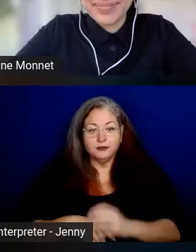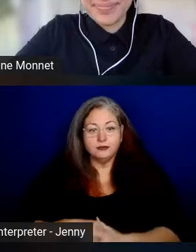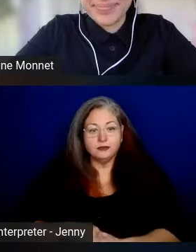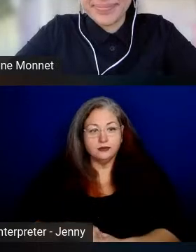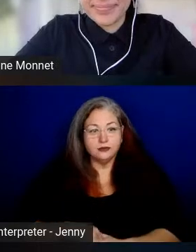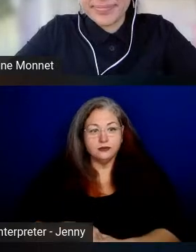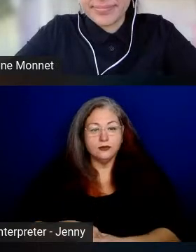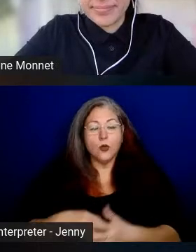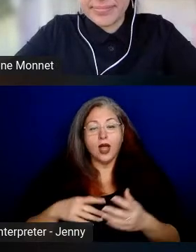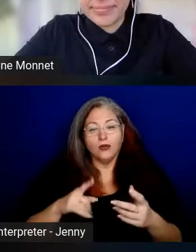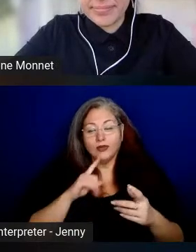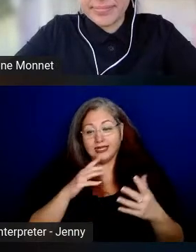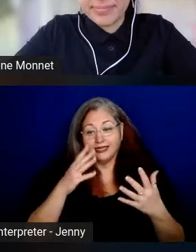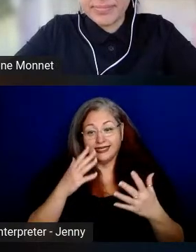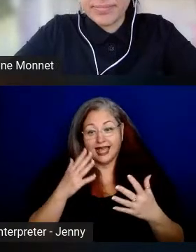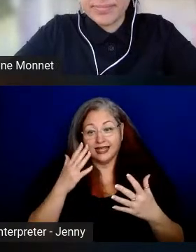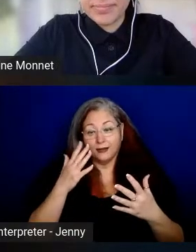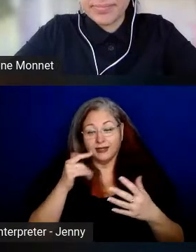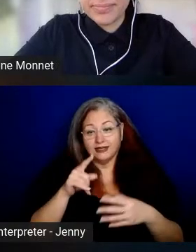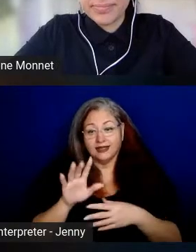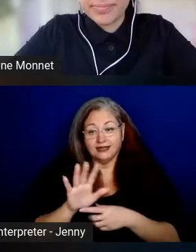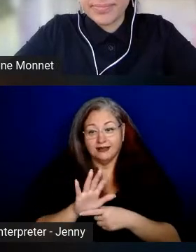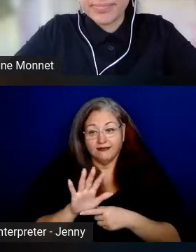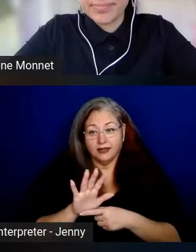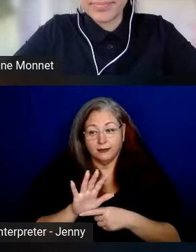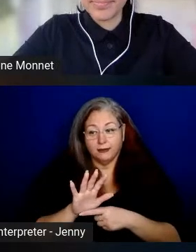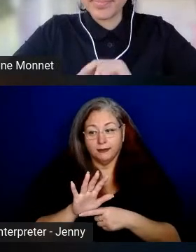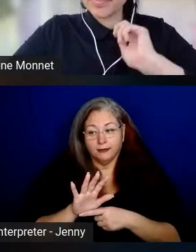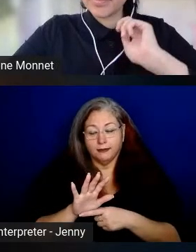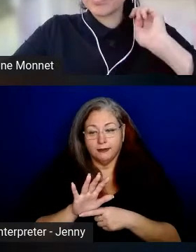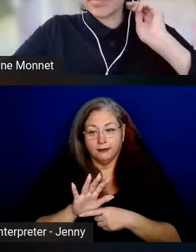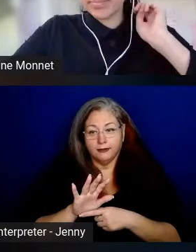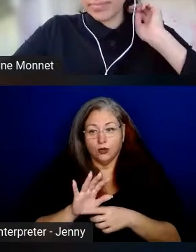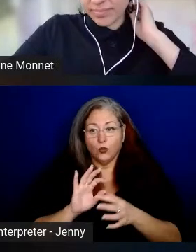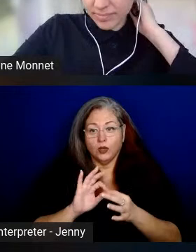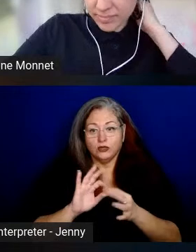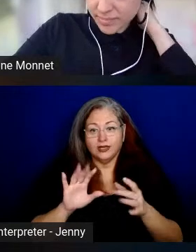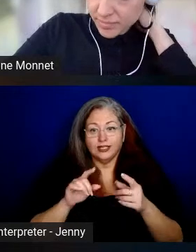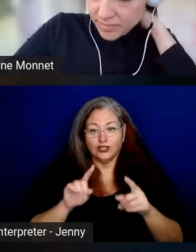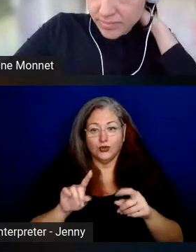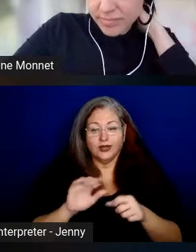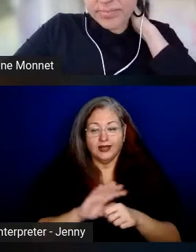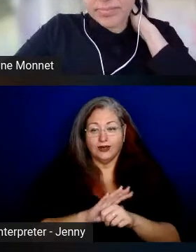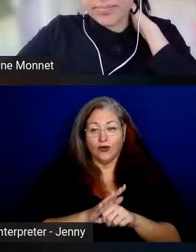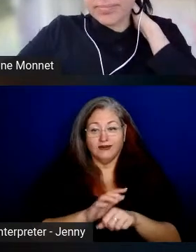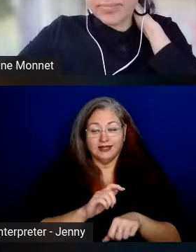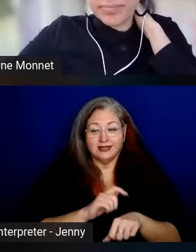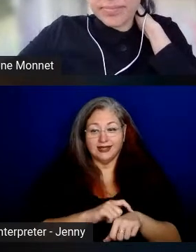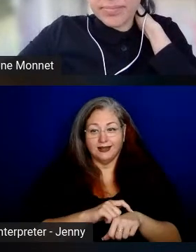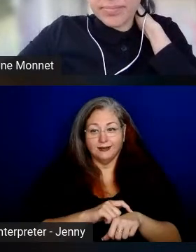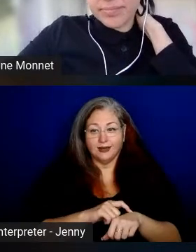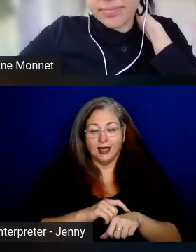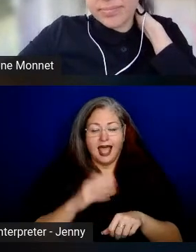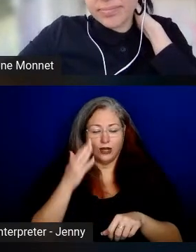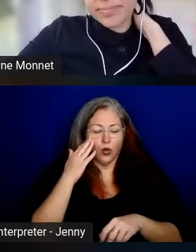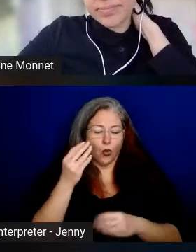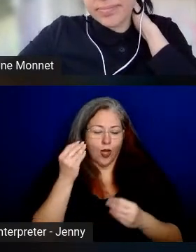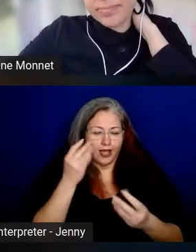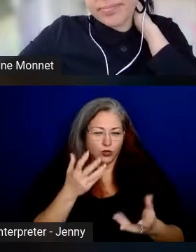Well, sadly, since this film was released during COVID, I know I told you guys